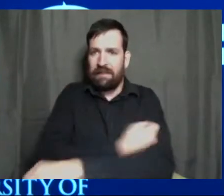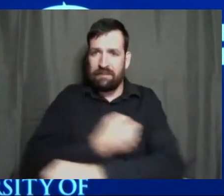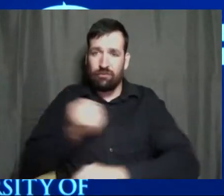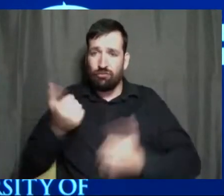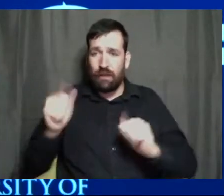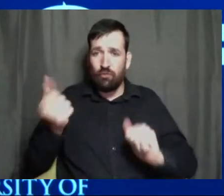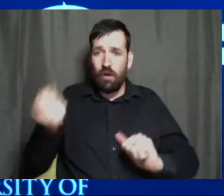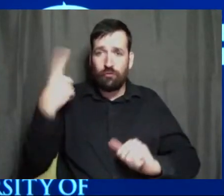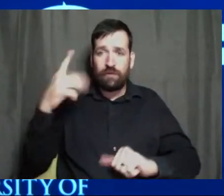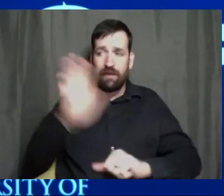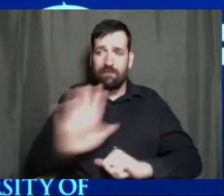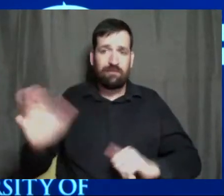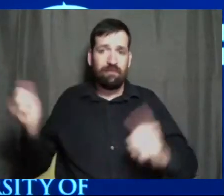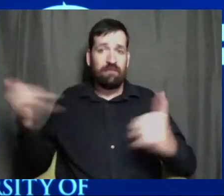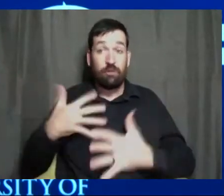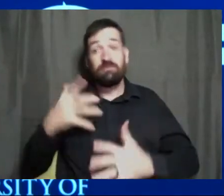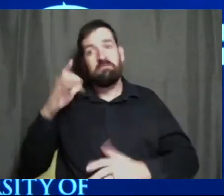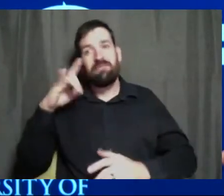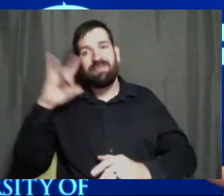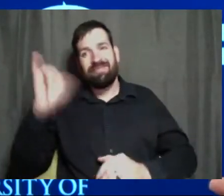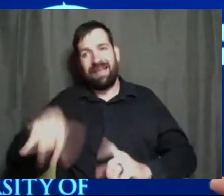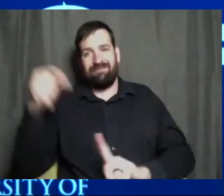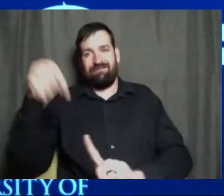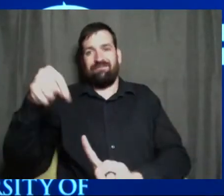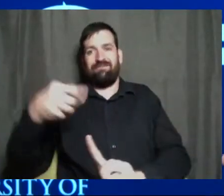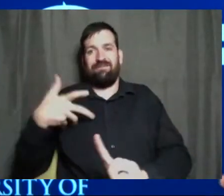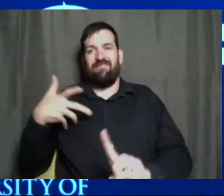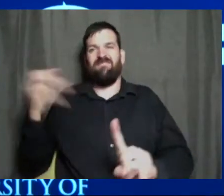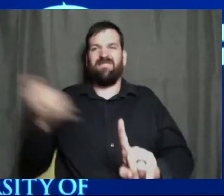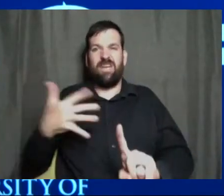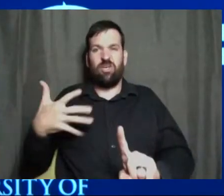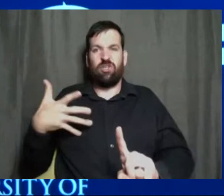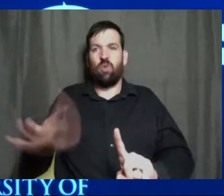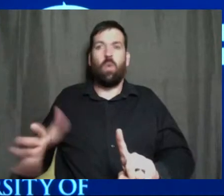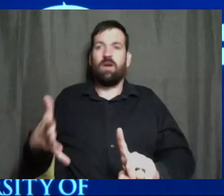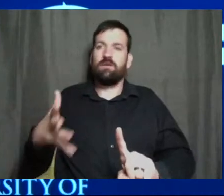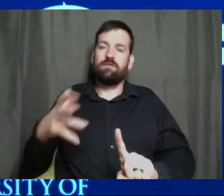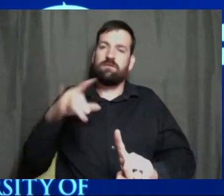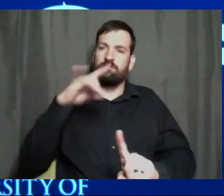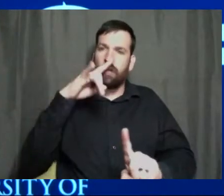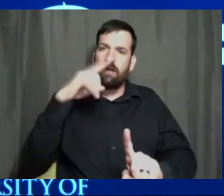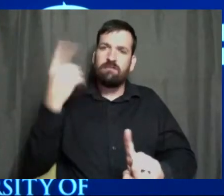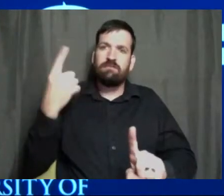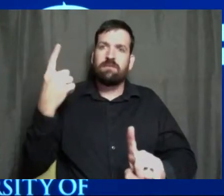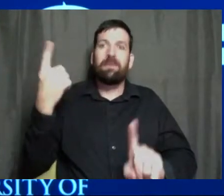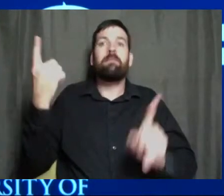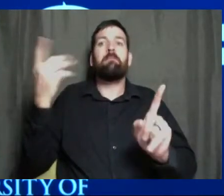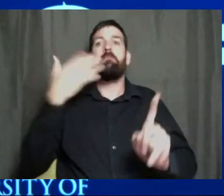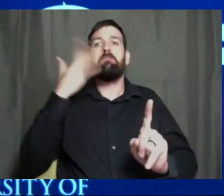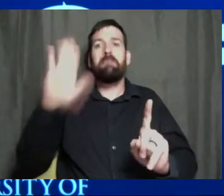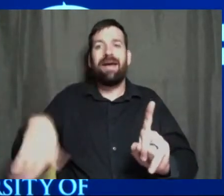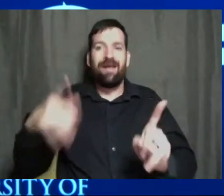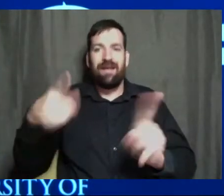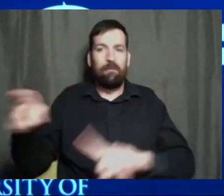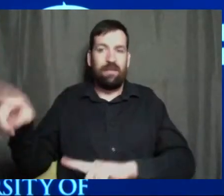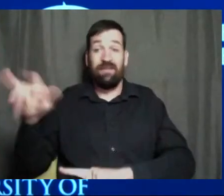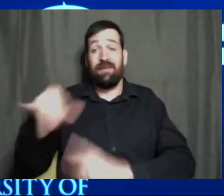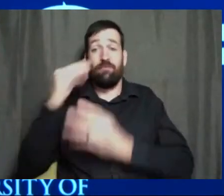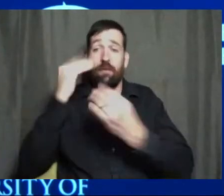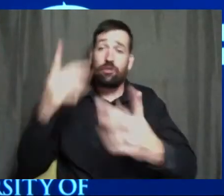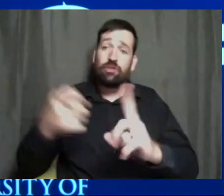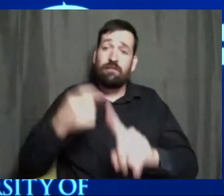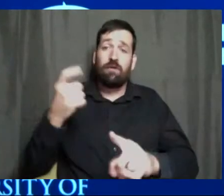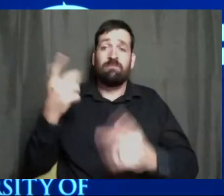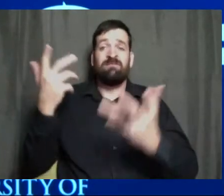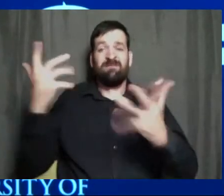are, because it's fear, right? We don't want our children to have something bad happen to them. So getting that information again from trusted